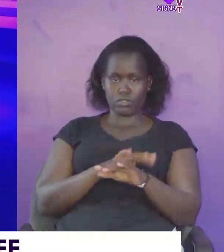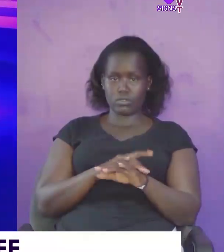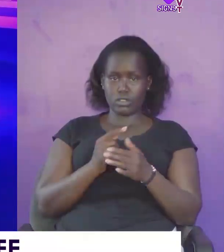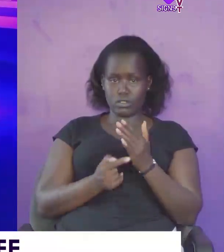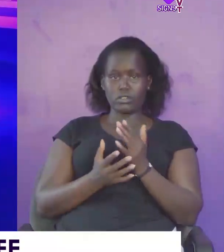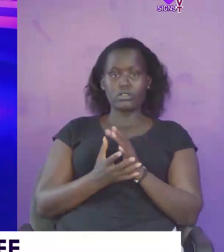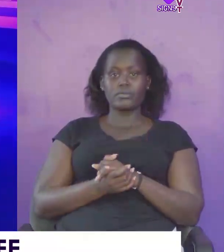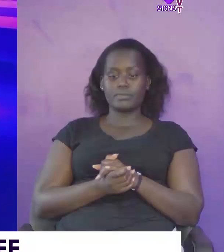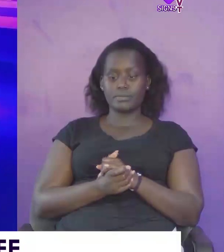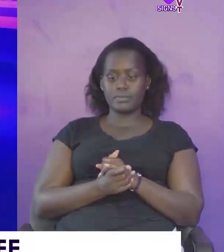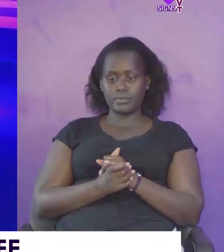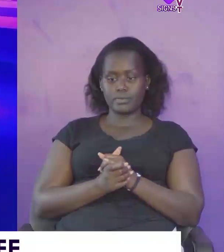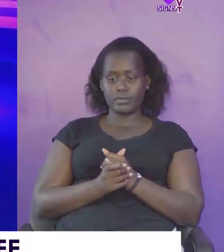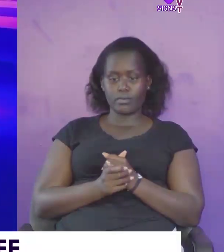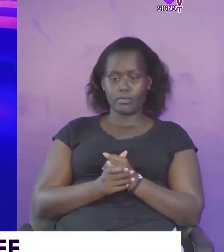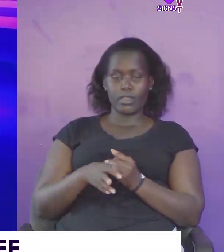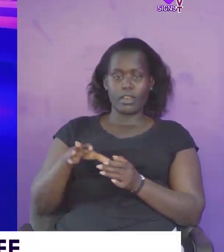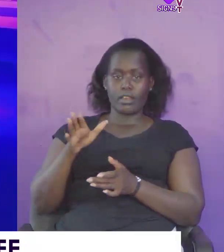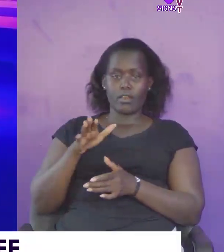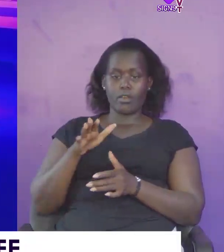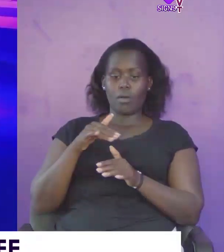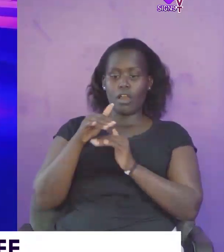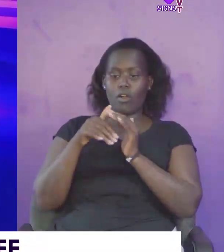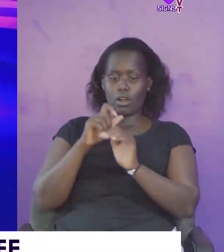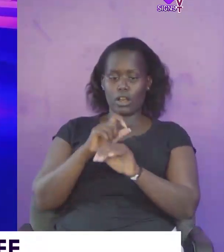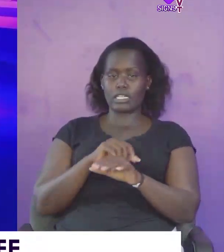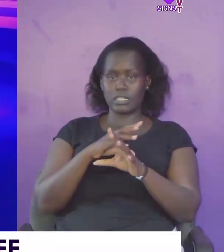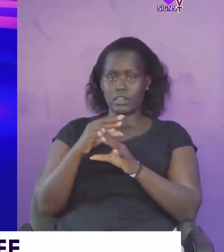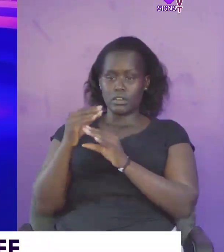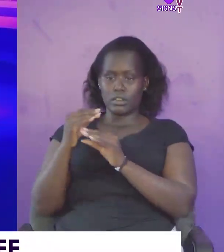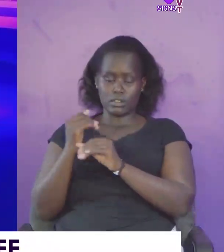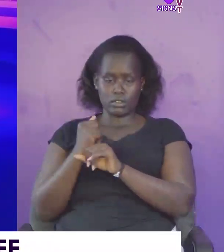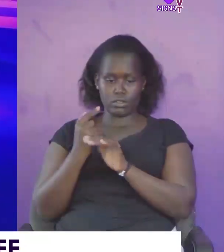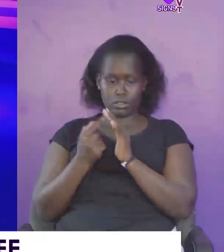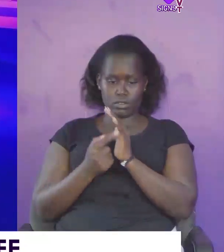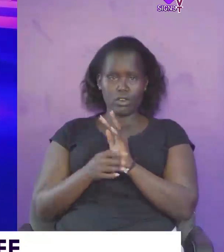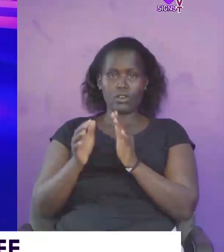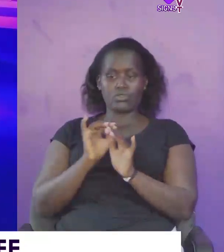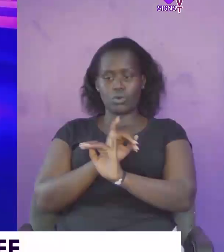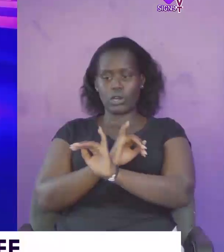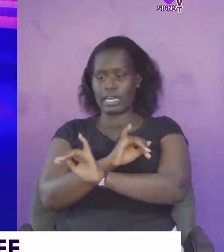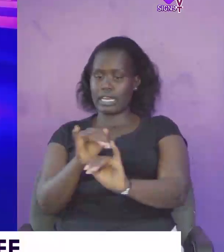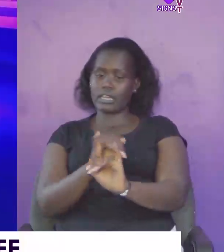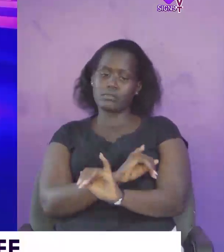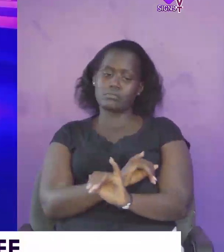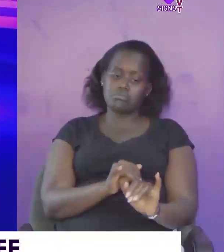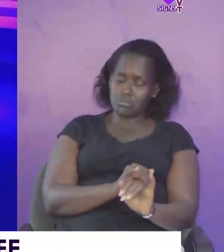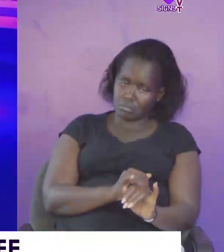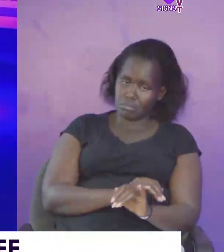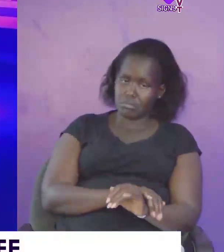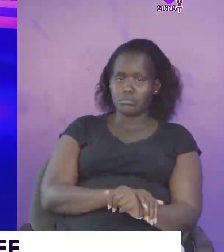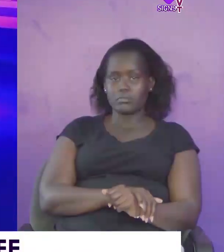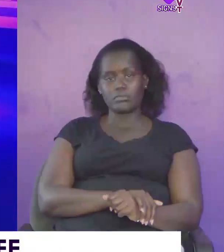of the woman every time going to the laundry to Okay.